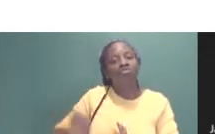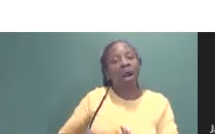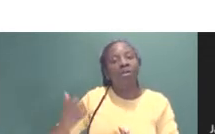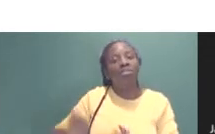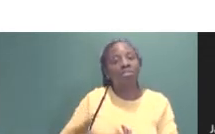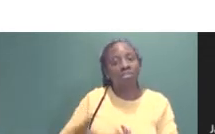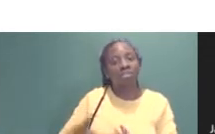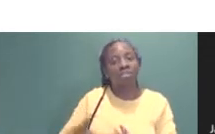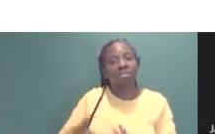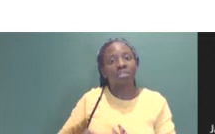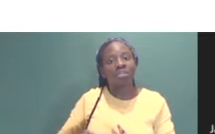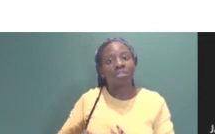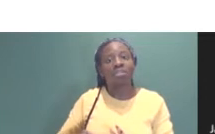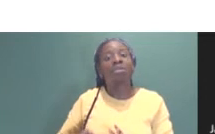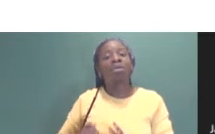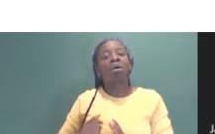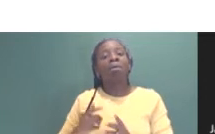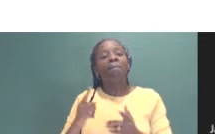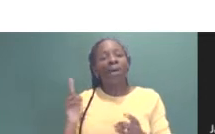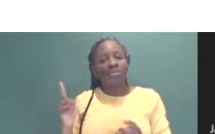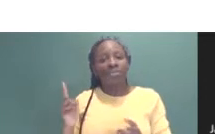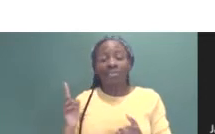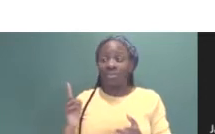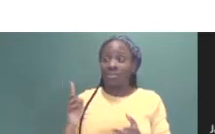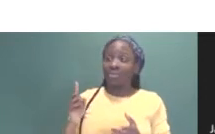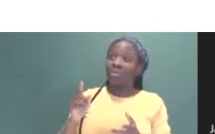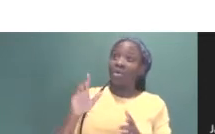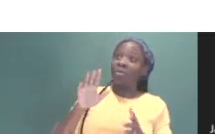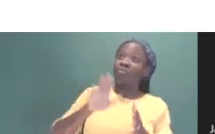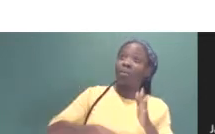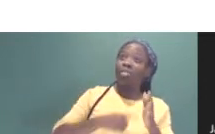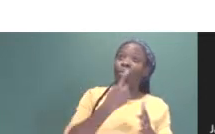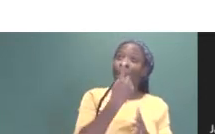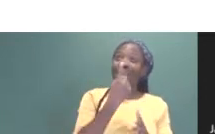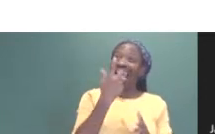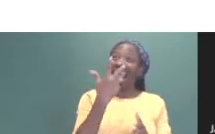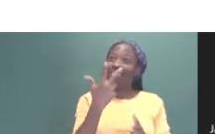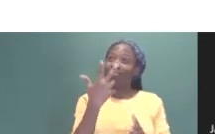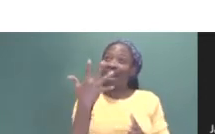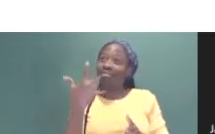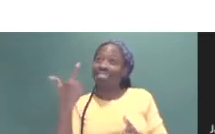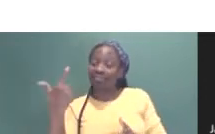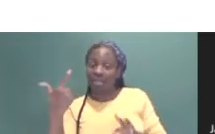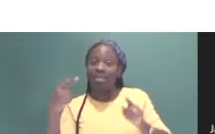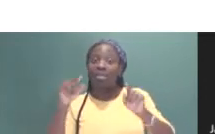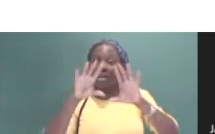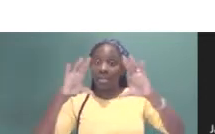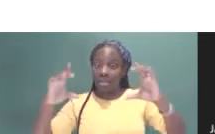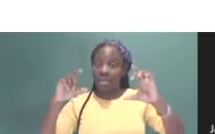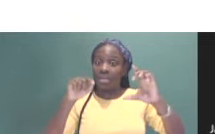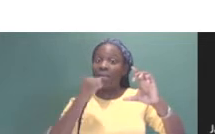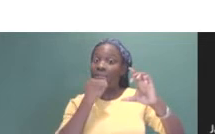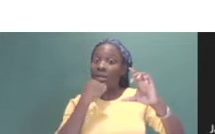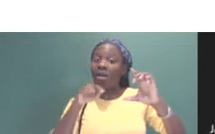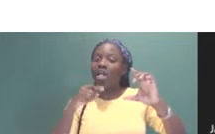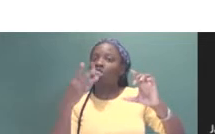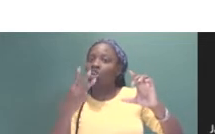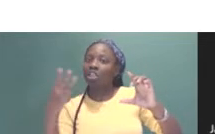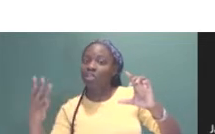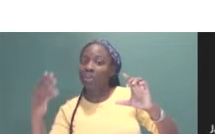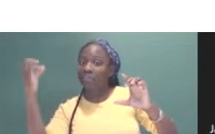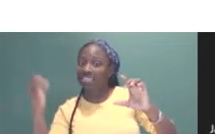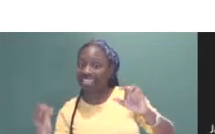of the total, so of the 1857, 33% were actually receiving